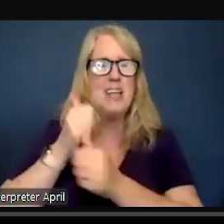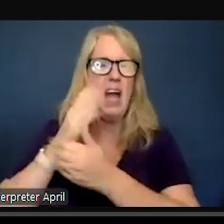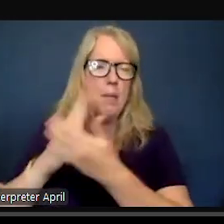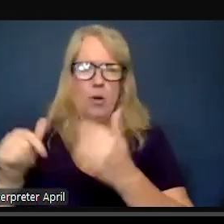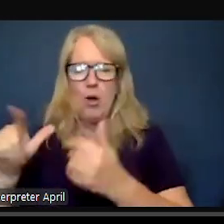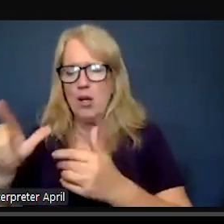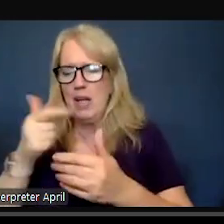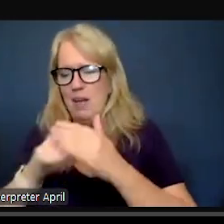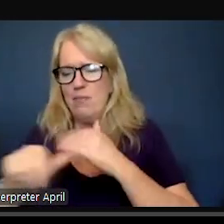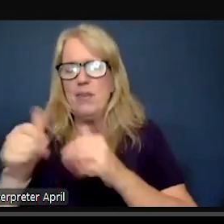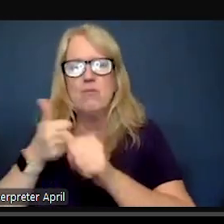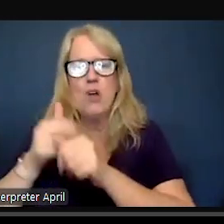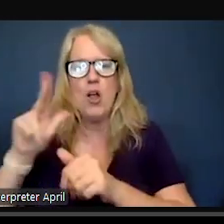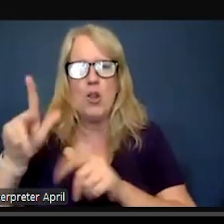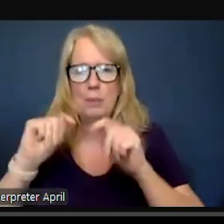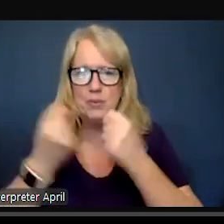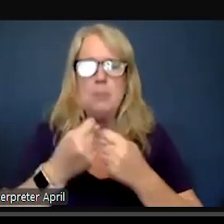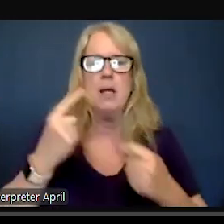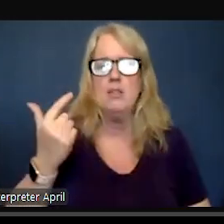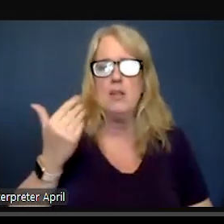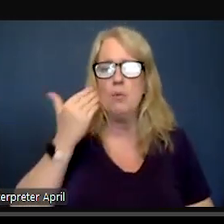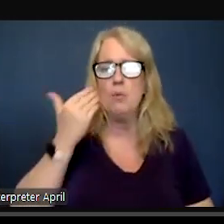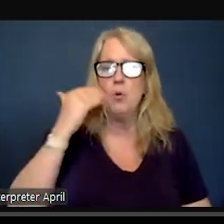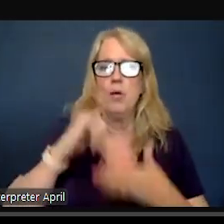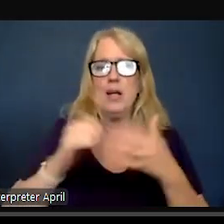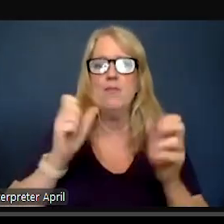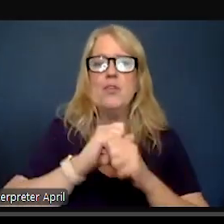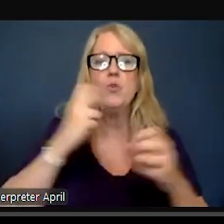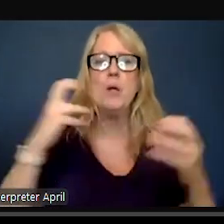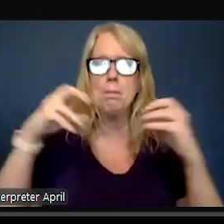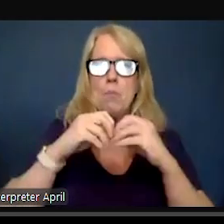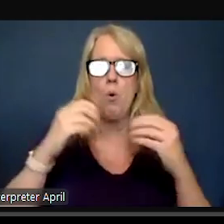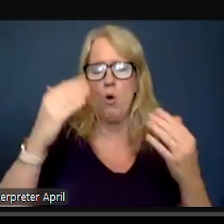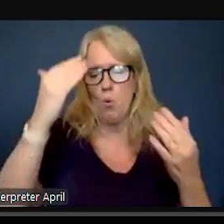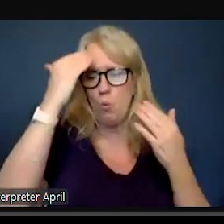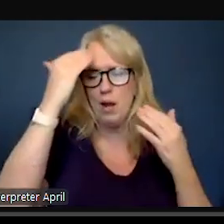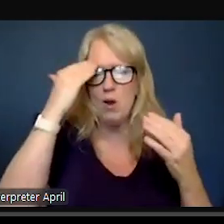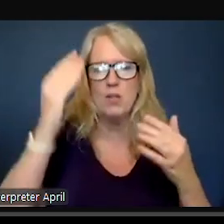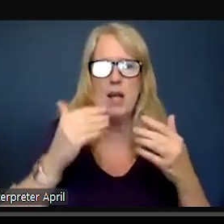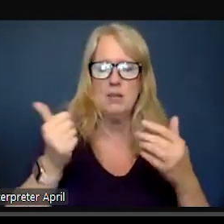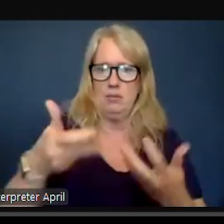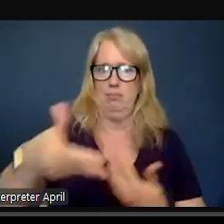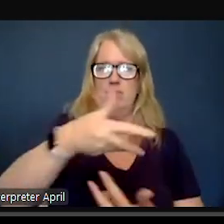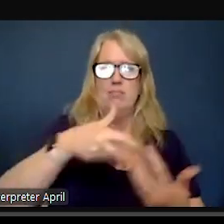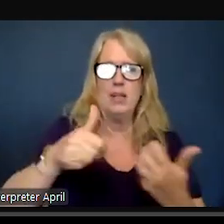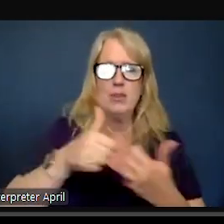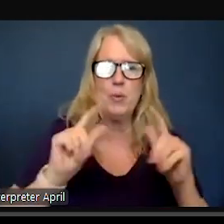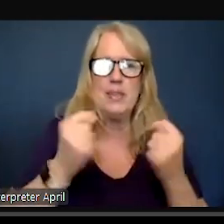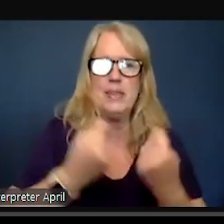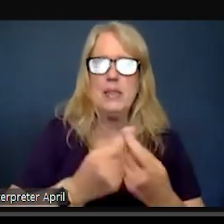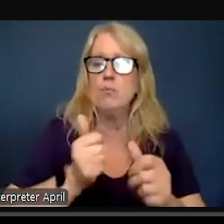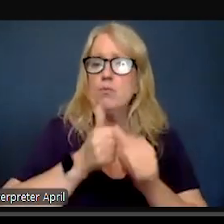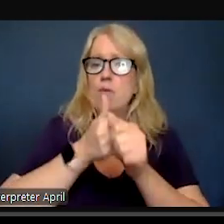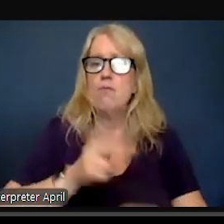team, ensuring they're also aware of it, which has created greater awareness and understanding amongst the team for follow-up as well. So that was my